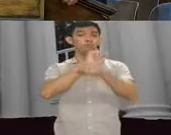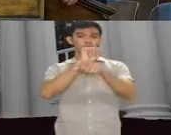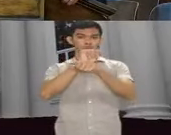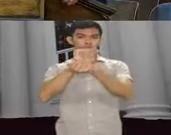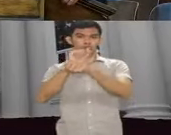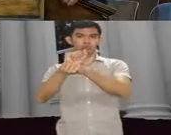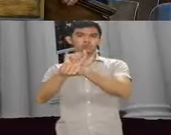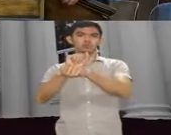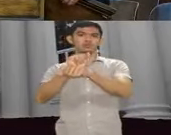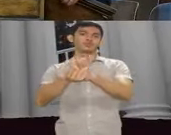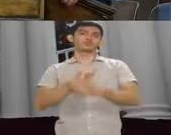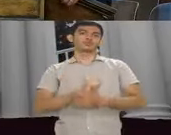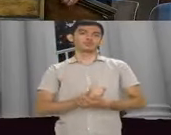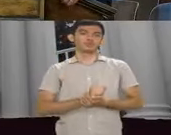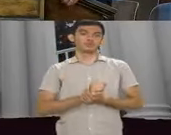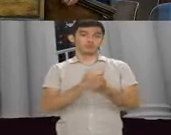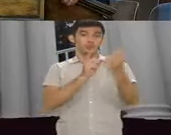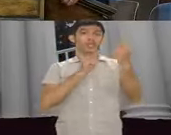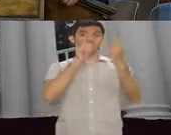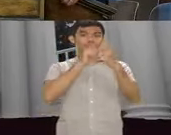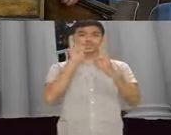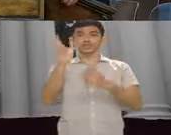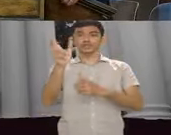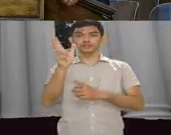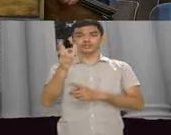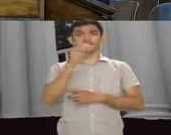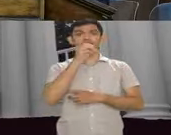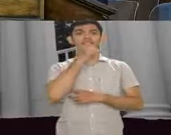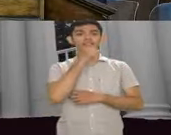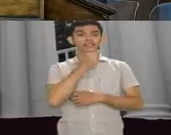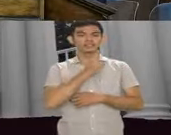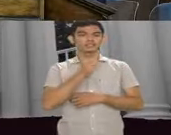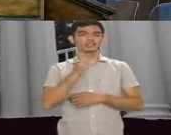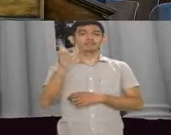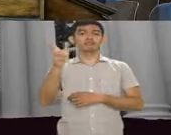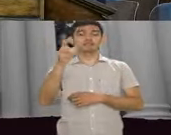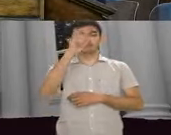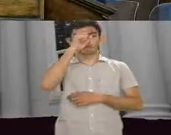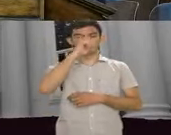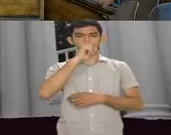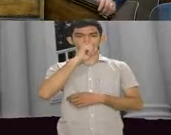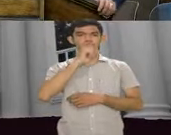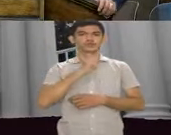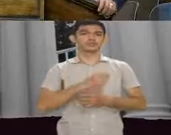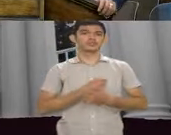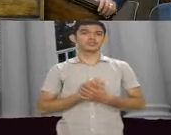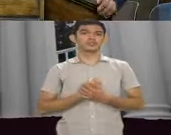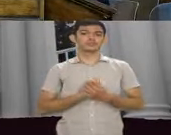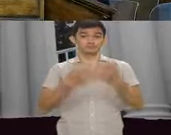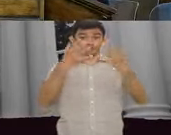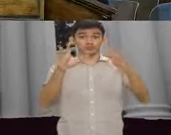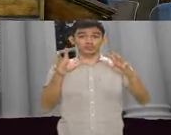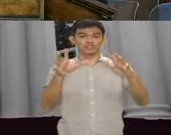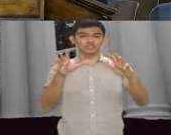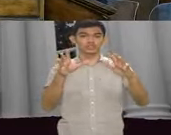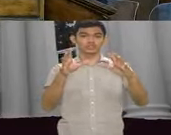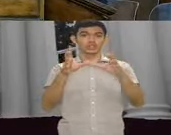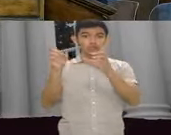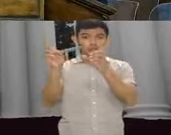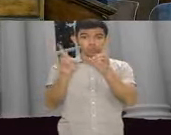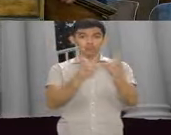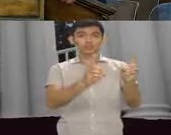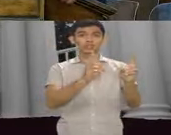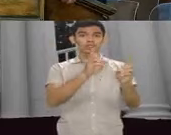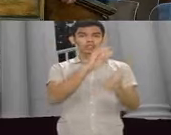nagtrabaho sa ilang carpentry shop until 30 years old. Kay mao man ay Jewish tradition. And then after that, you can